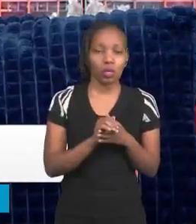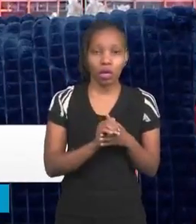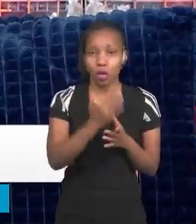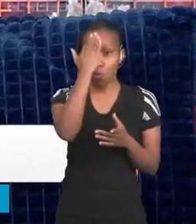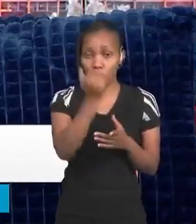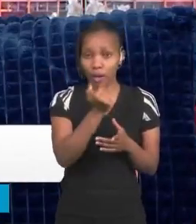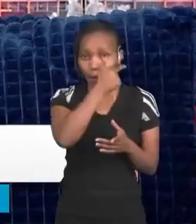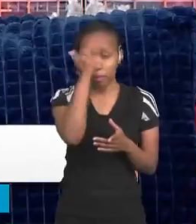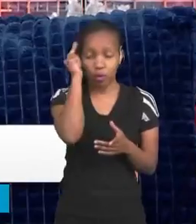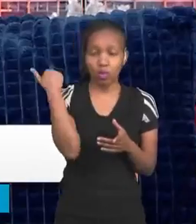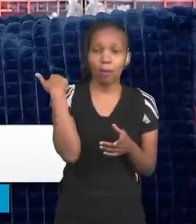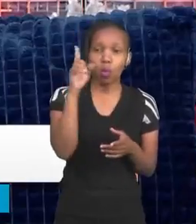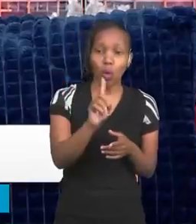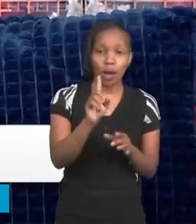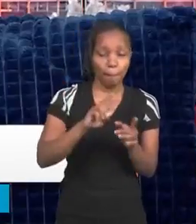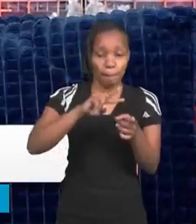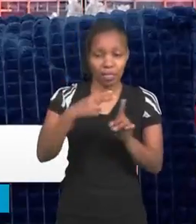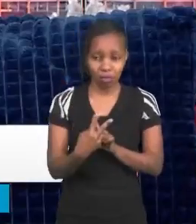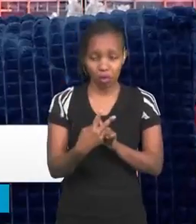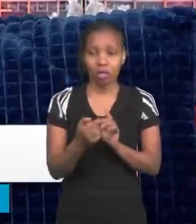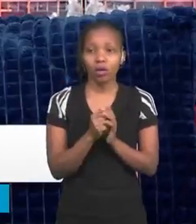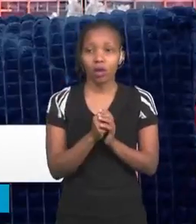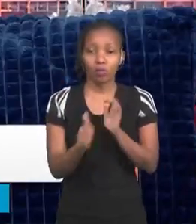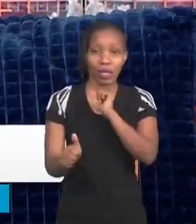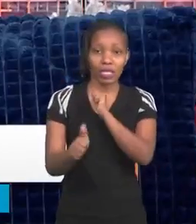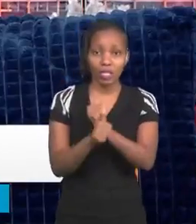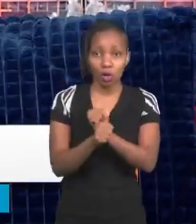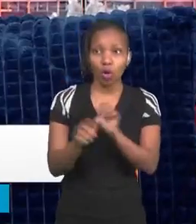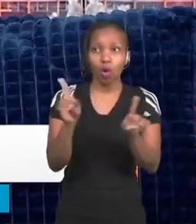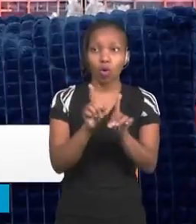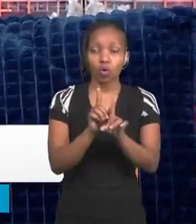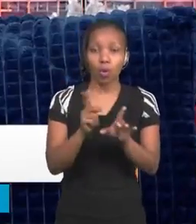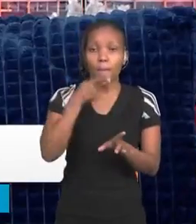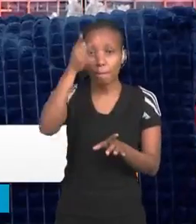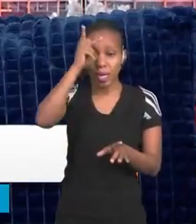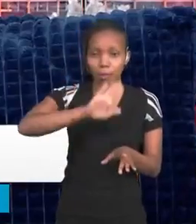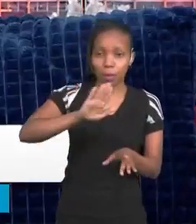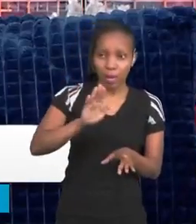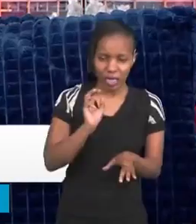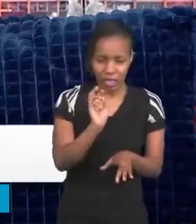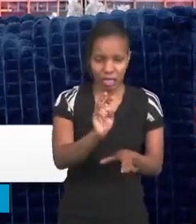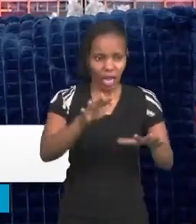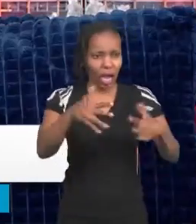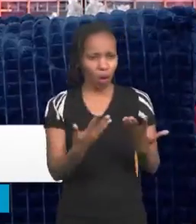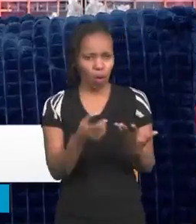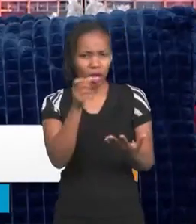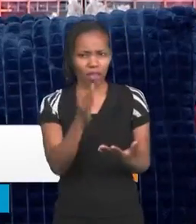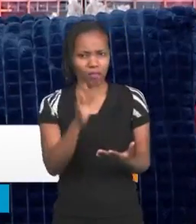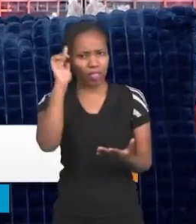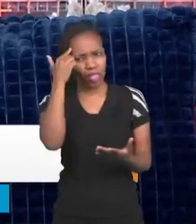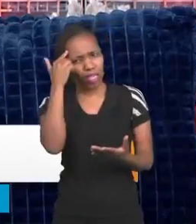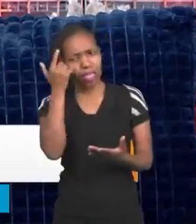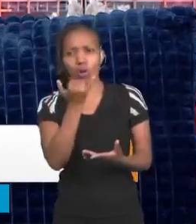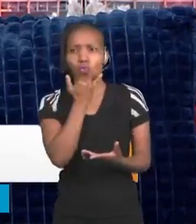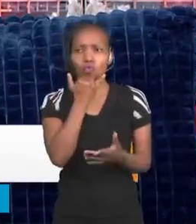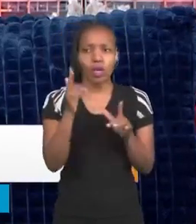because, one, the perception of harm, and also how does your parent view you? If they think it is something which is